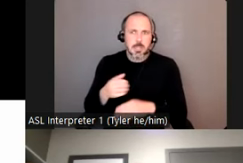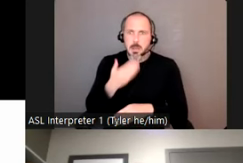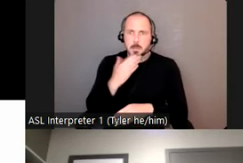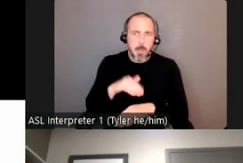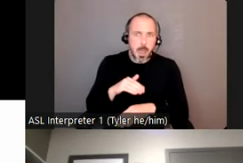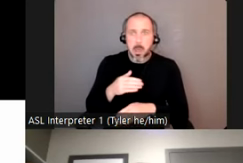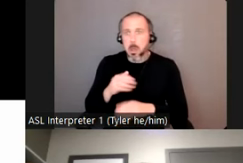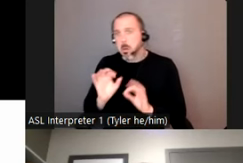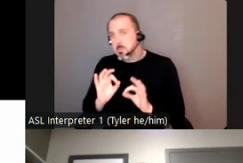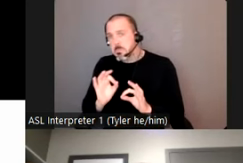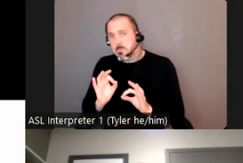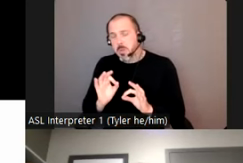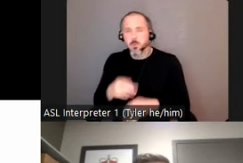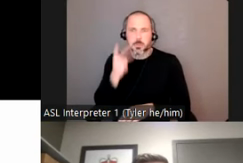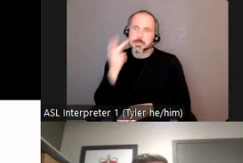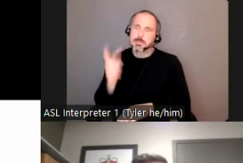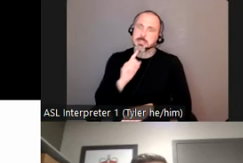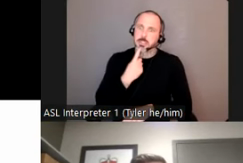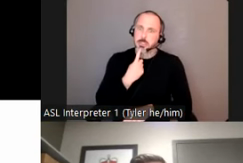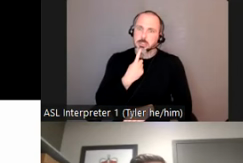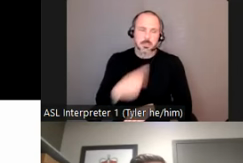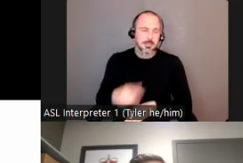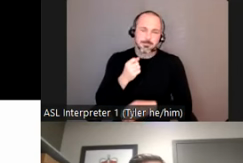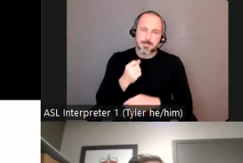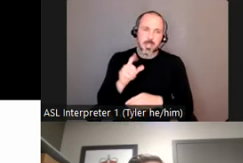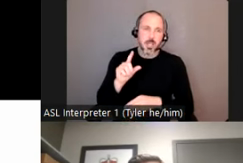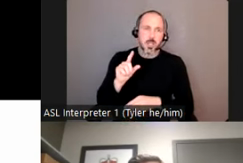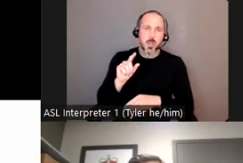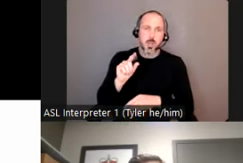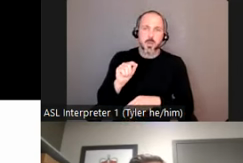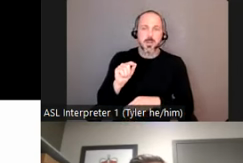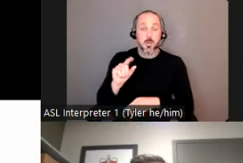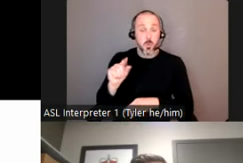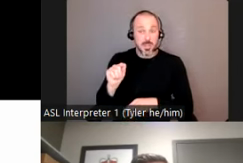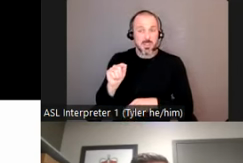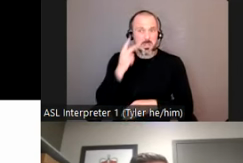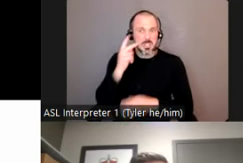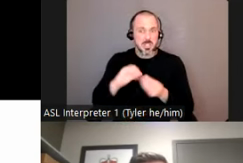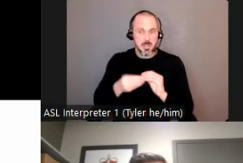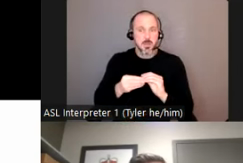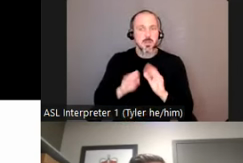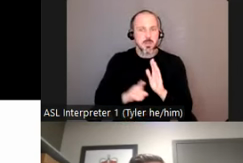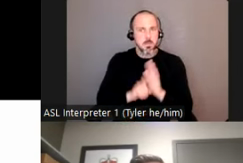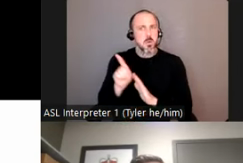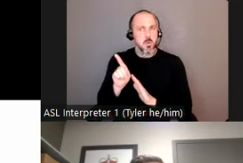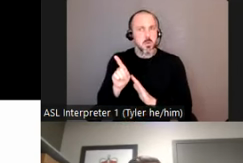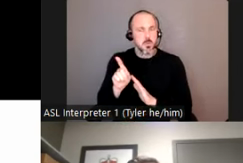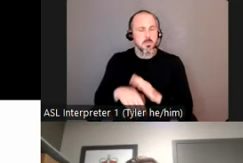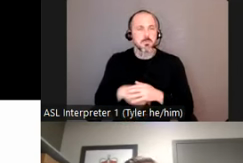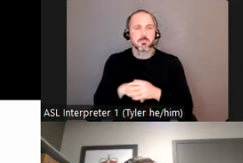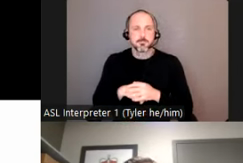to climb. A lot of it has to do with people, now having a reliance on the internet and their